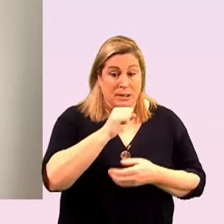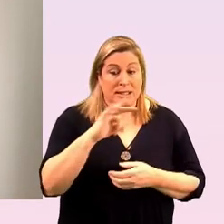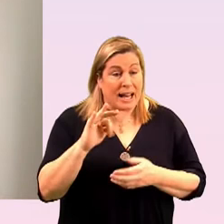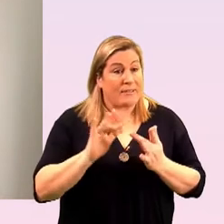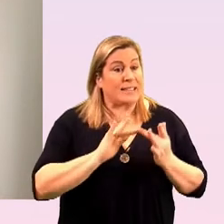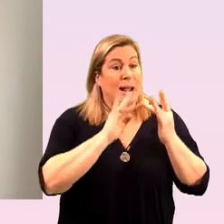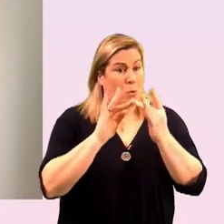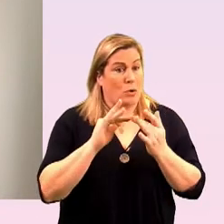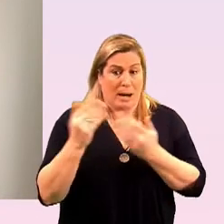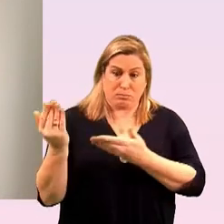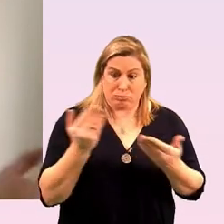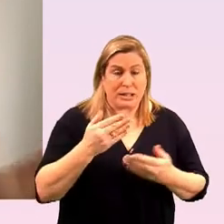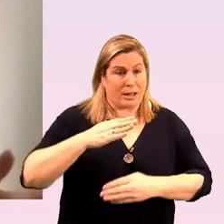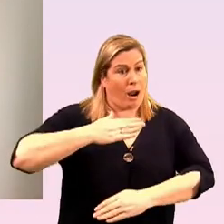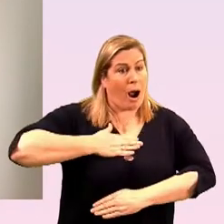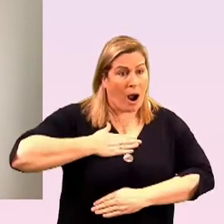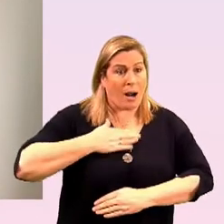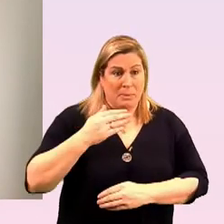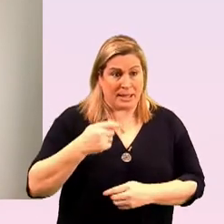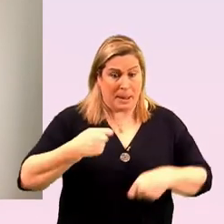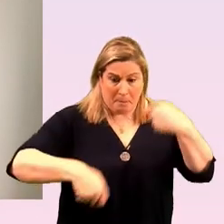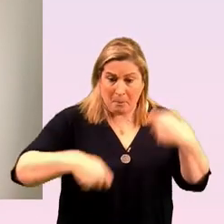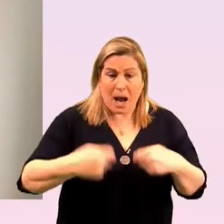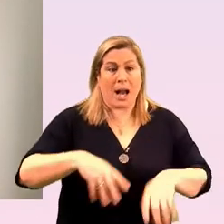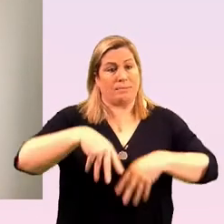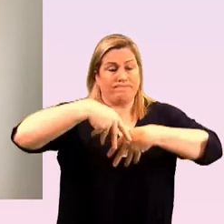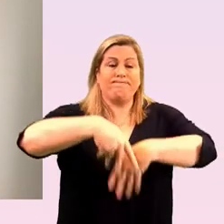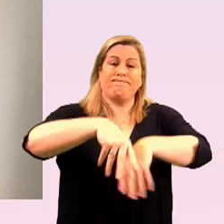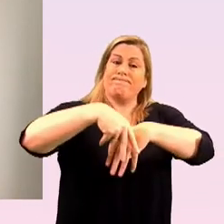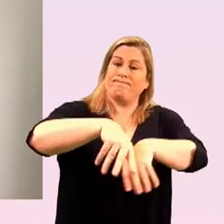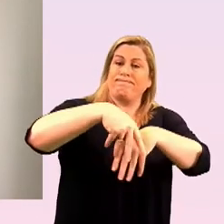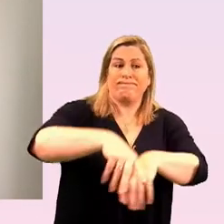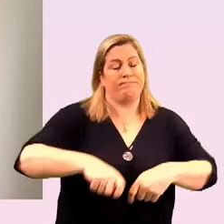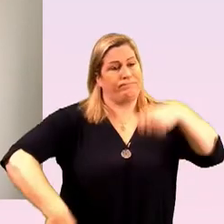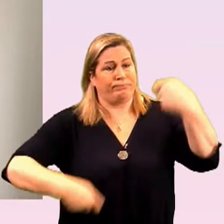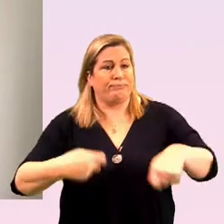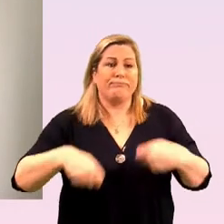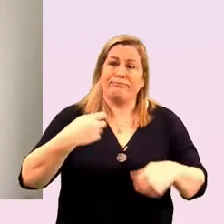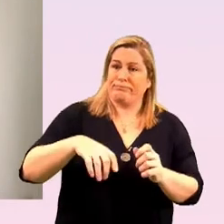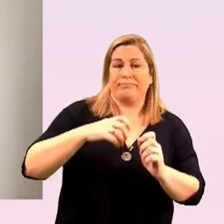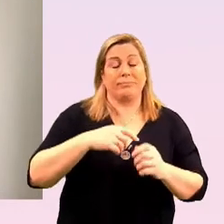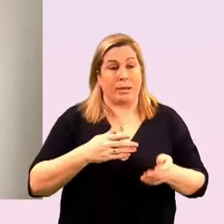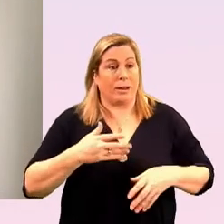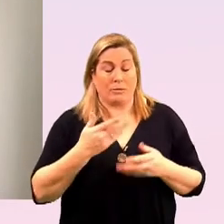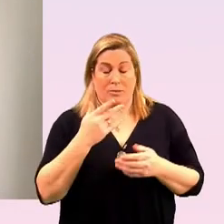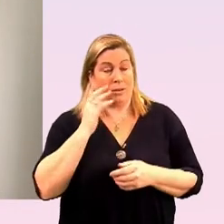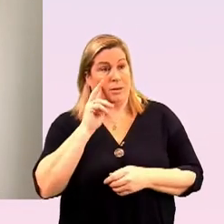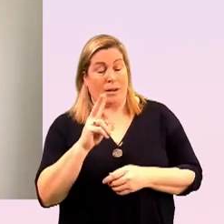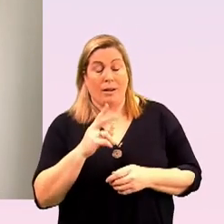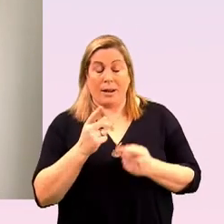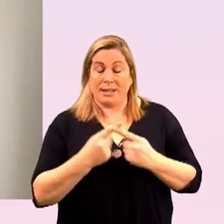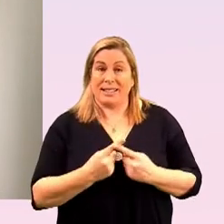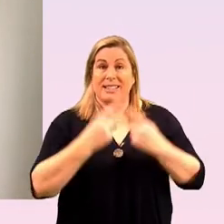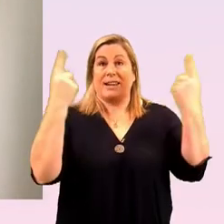Army Band as well to lead Dublin Pride Parade through the streets, and remarking on just the distance we'd come. You know,